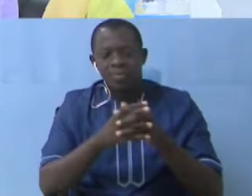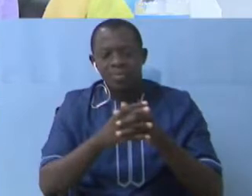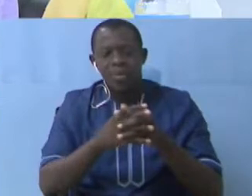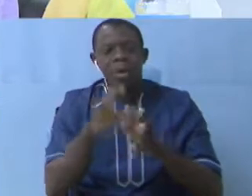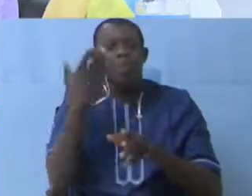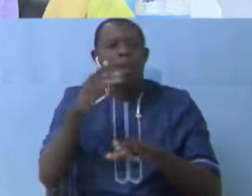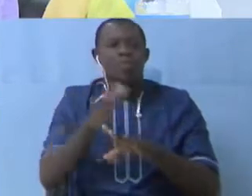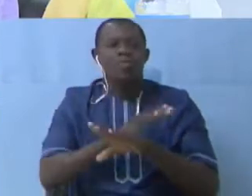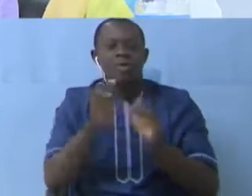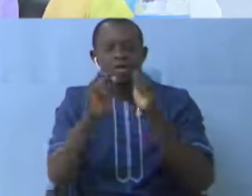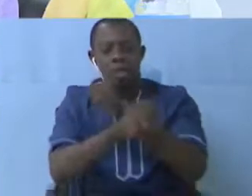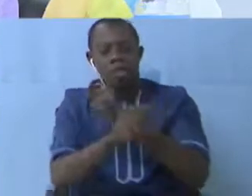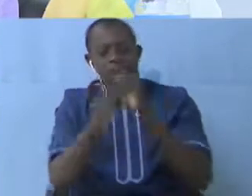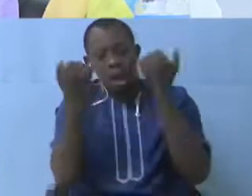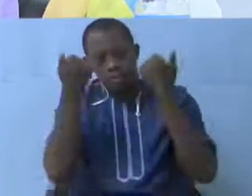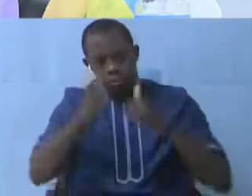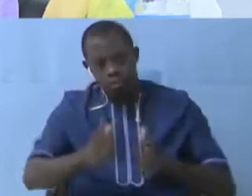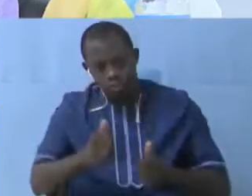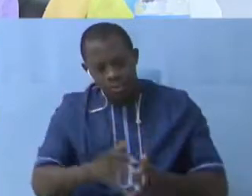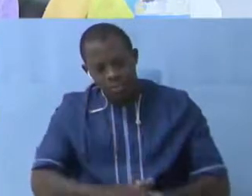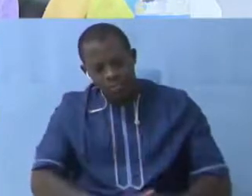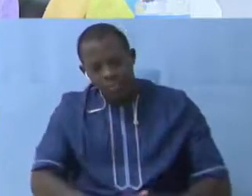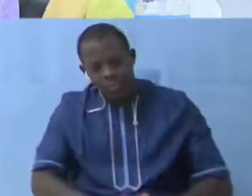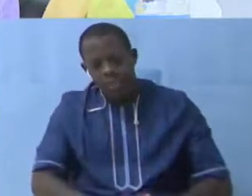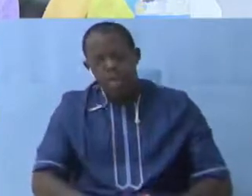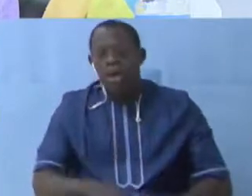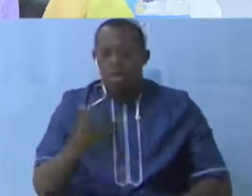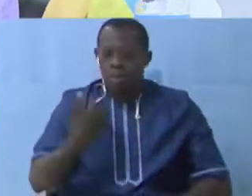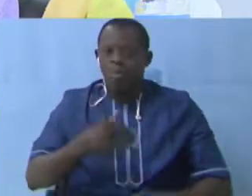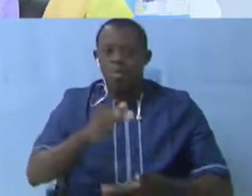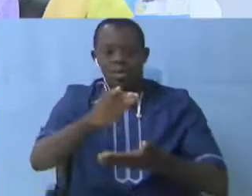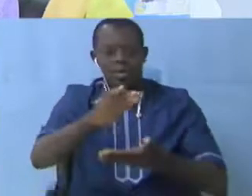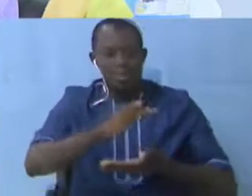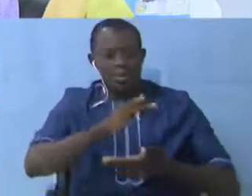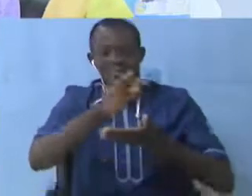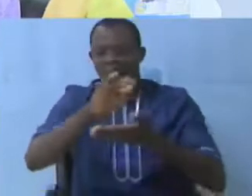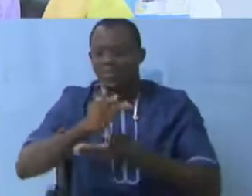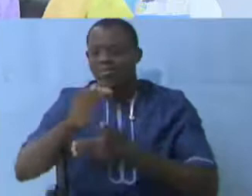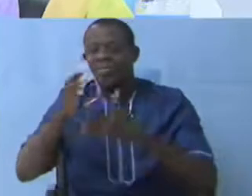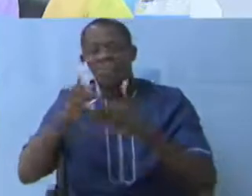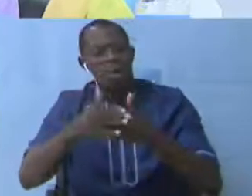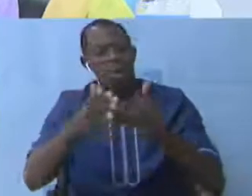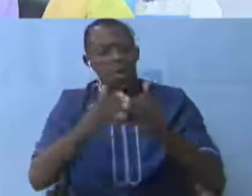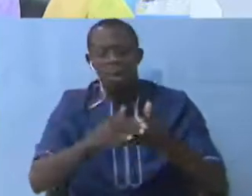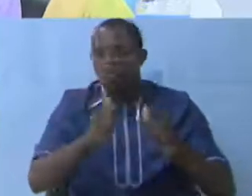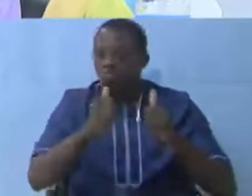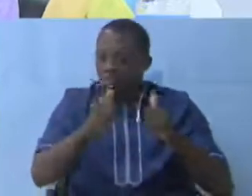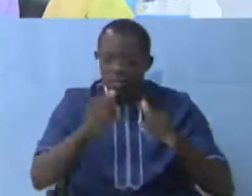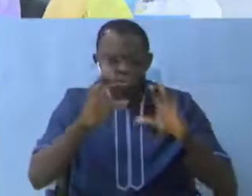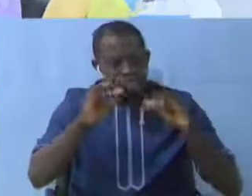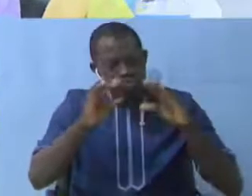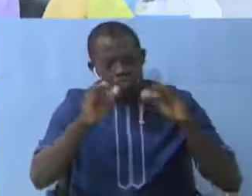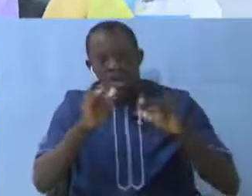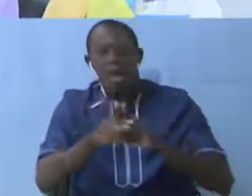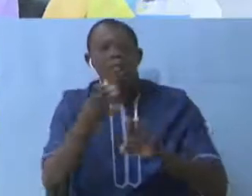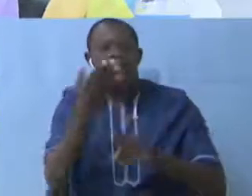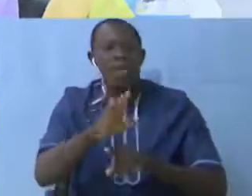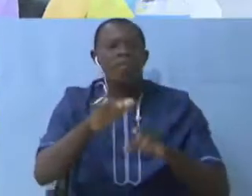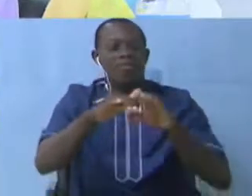the change happened, we received so many good messages across from friends,